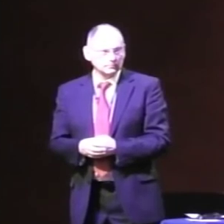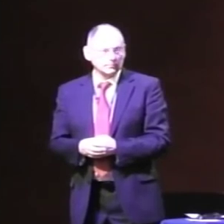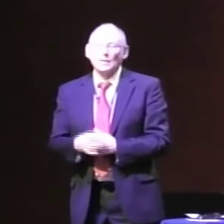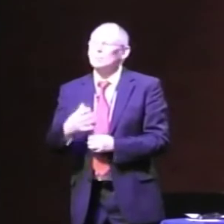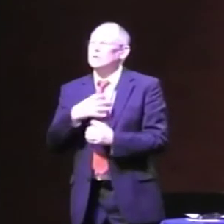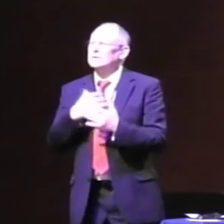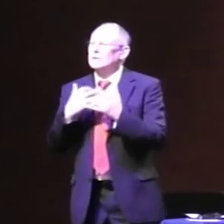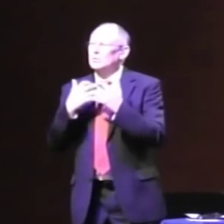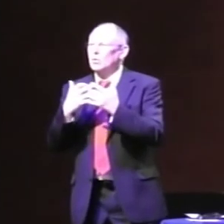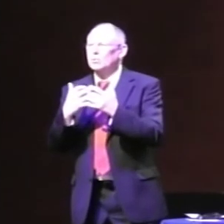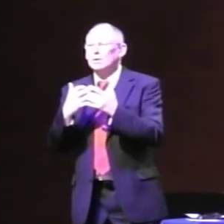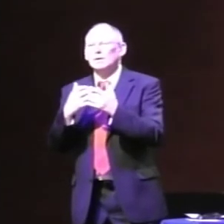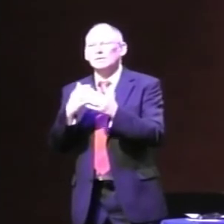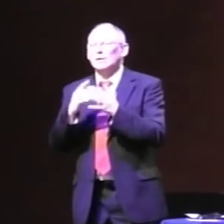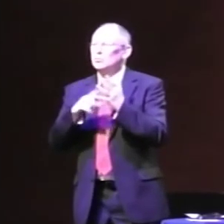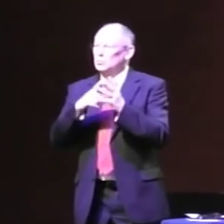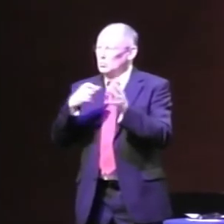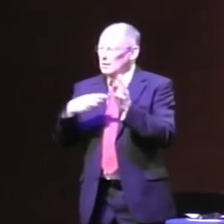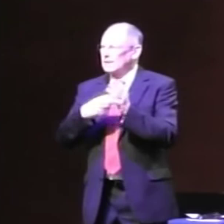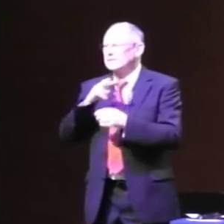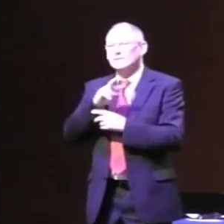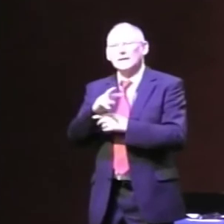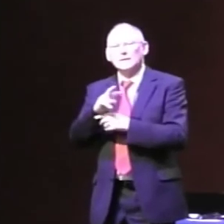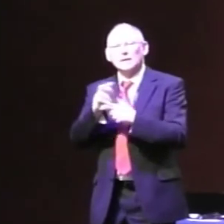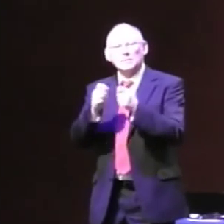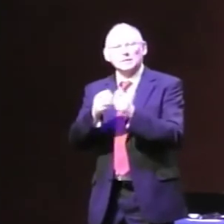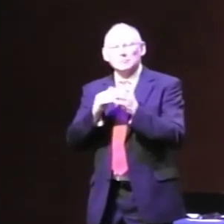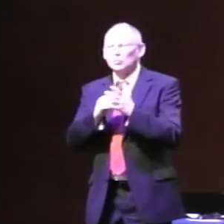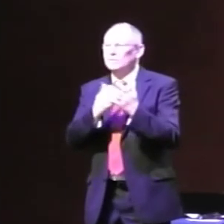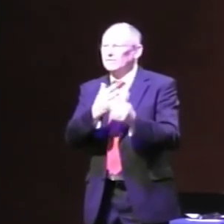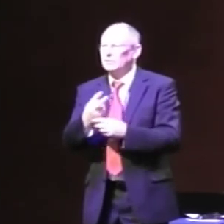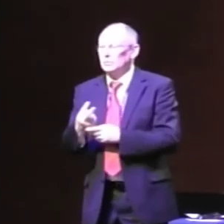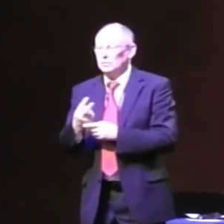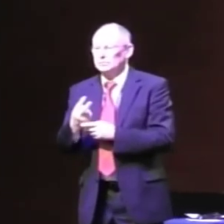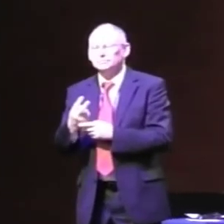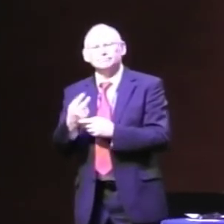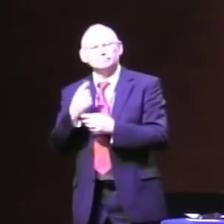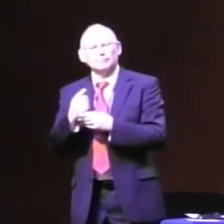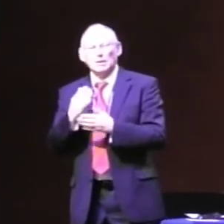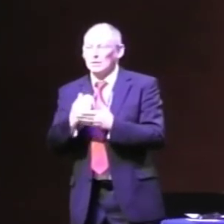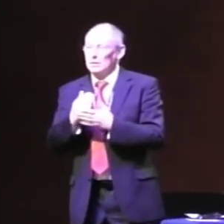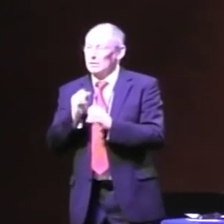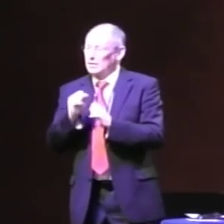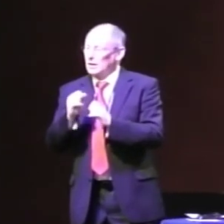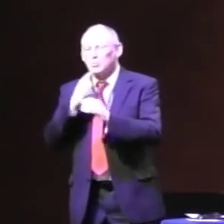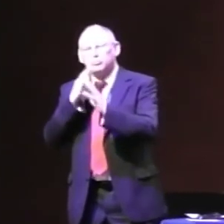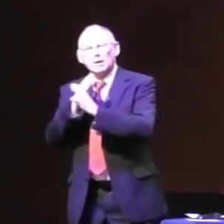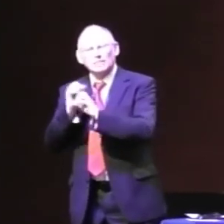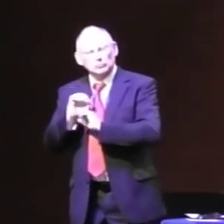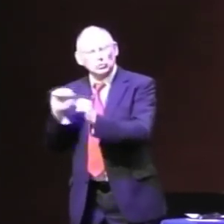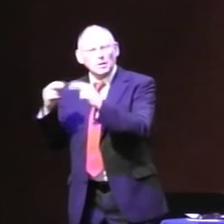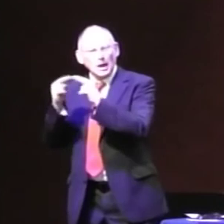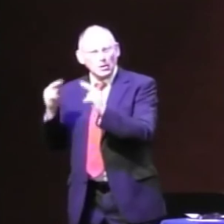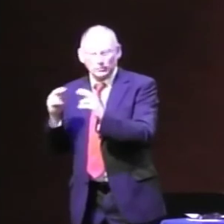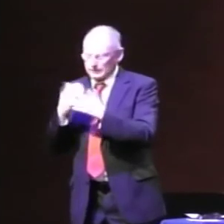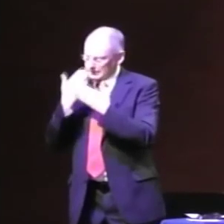President, Congress, Grenfarker, UCAT, seconding amended motion 52. Congress, the drive towards private ownership of housing, and housing